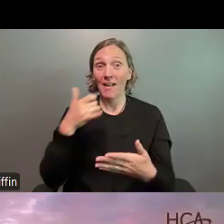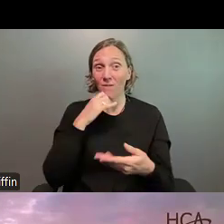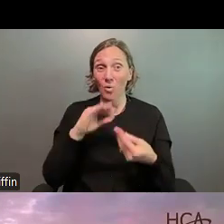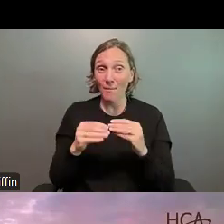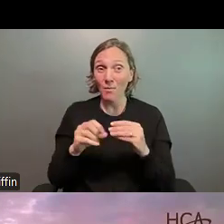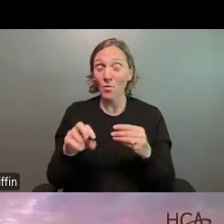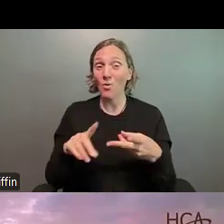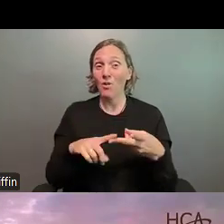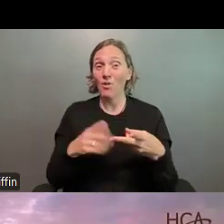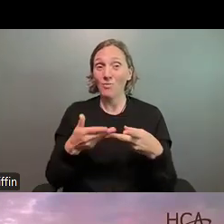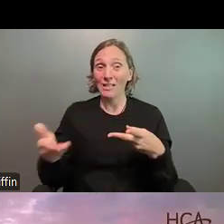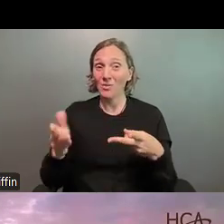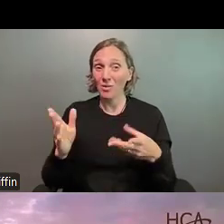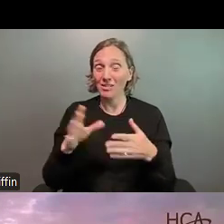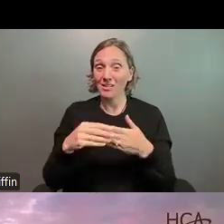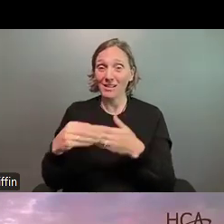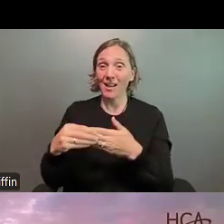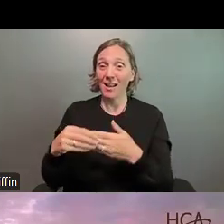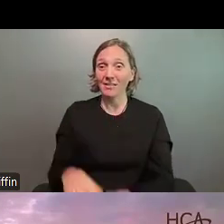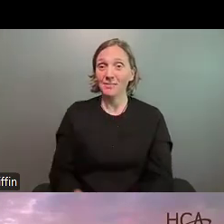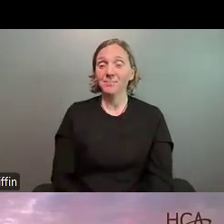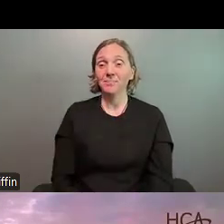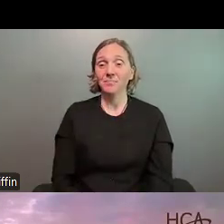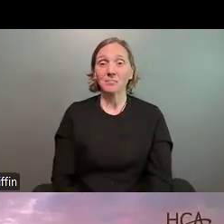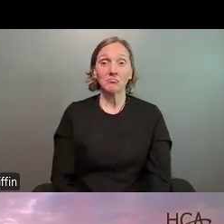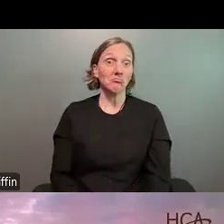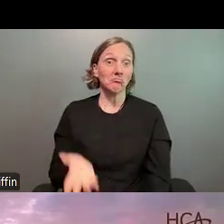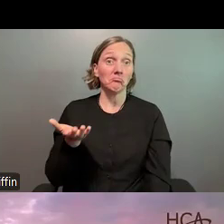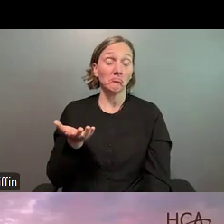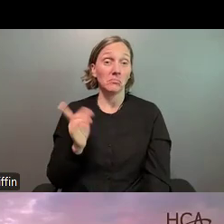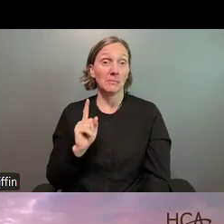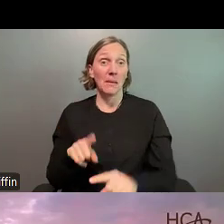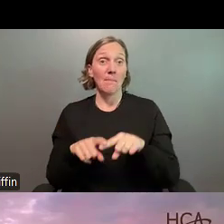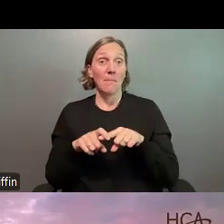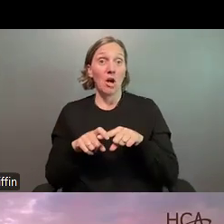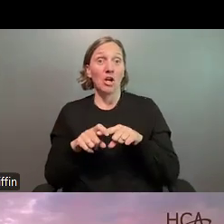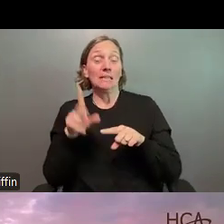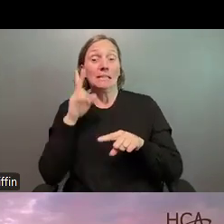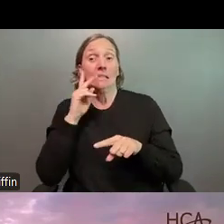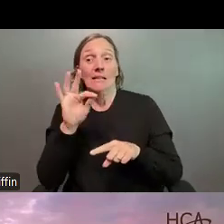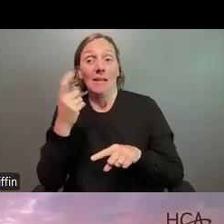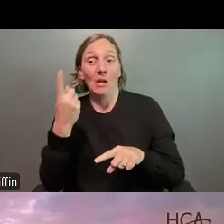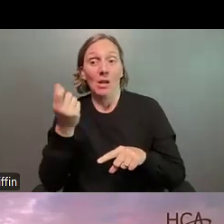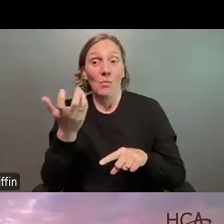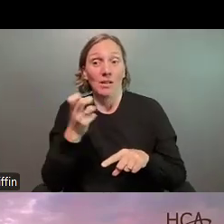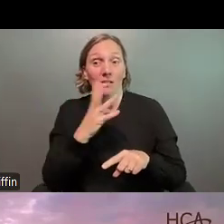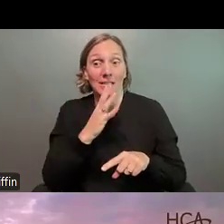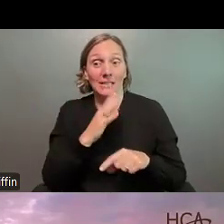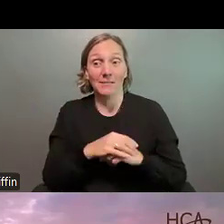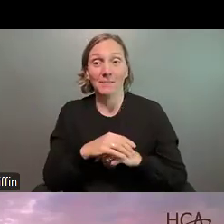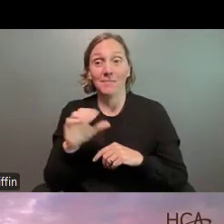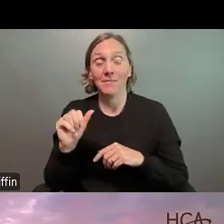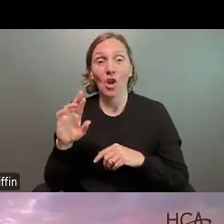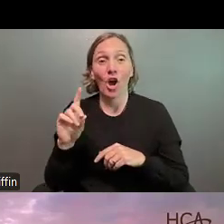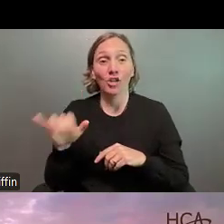resource for individuals. I will pause and leave that for all of you. Thanks, Becky. This